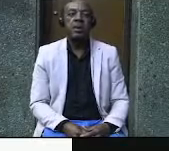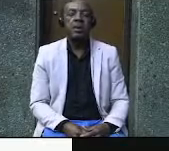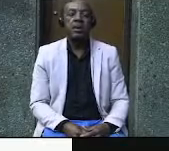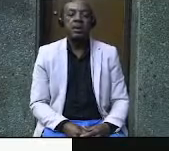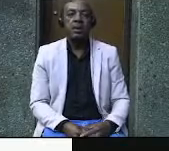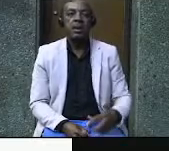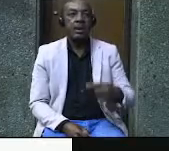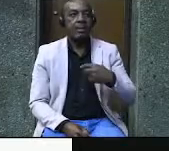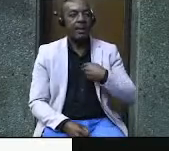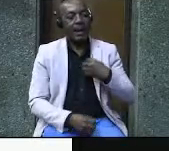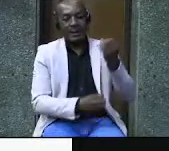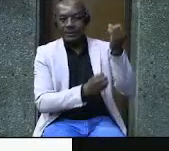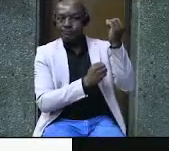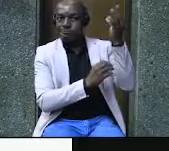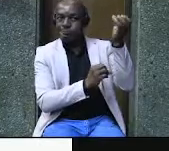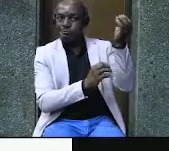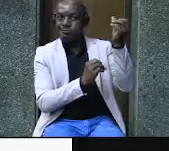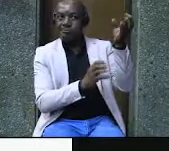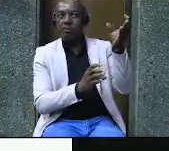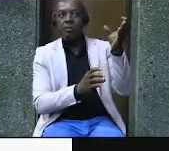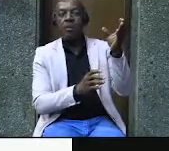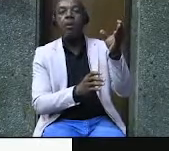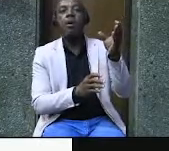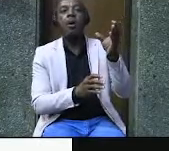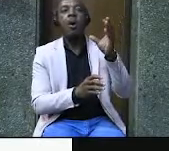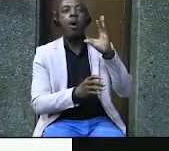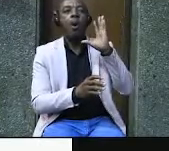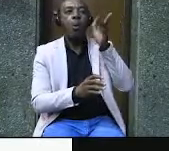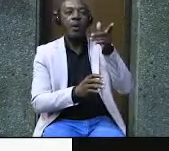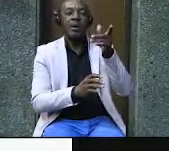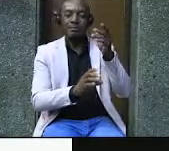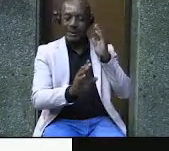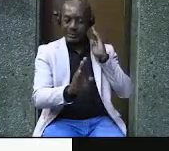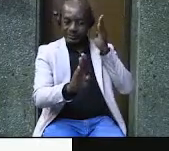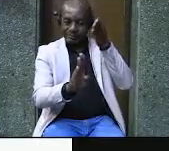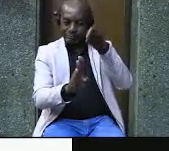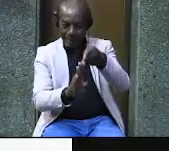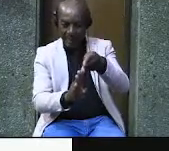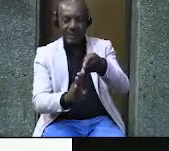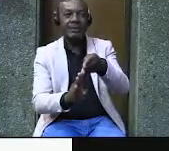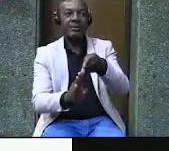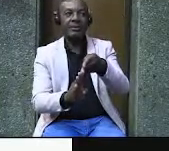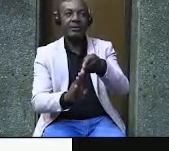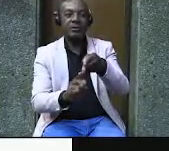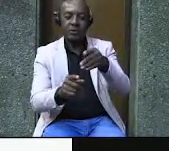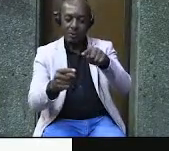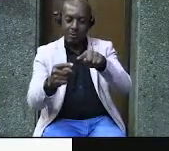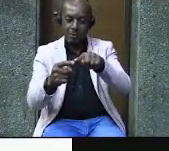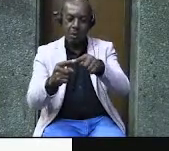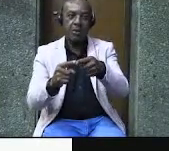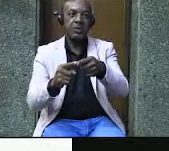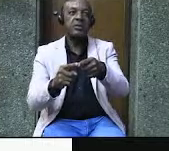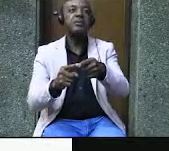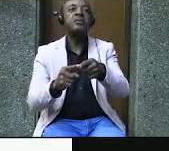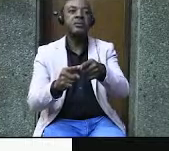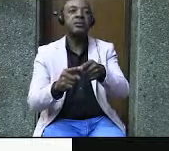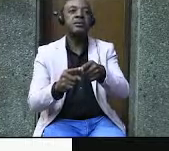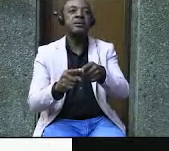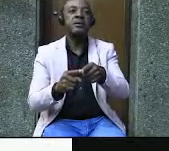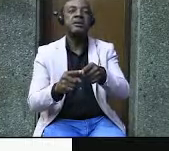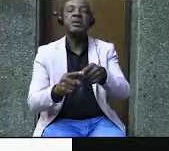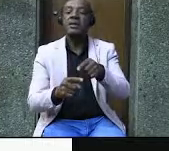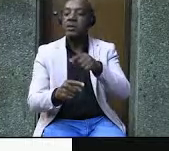precise. It will not touch on everything that is contained in the bill.